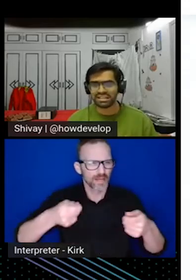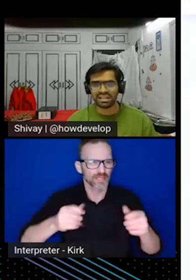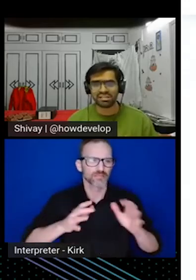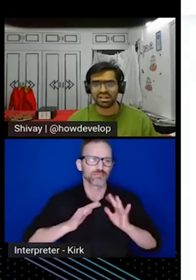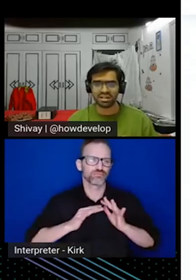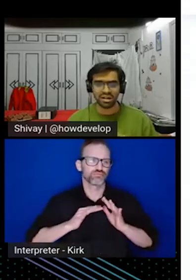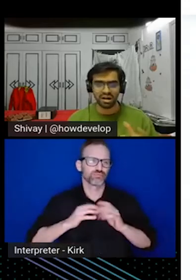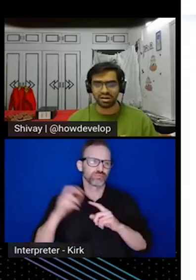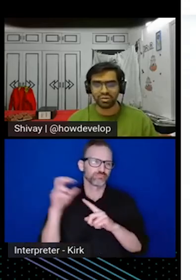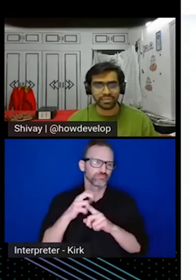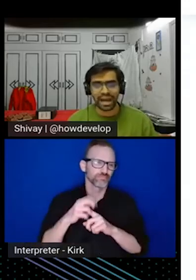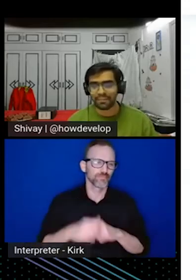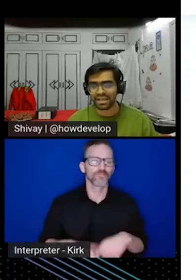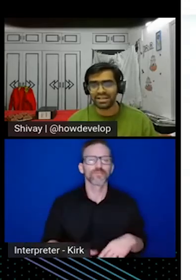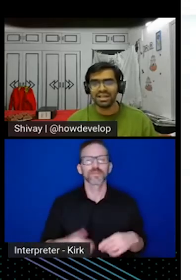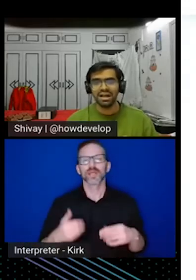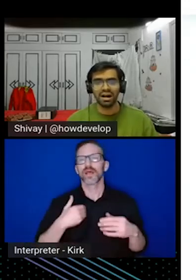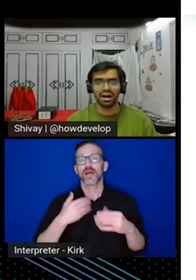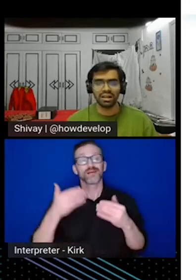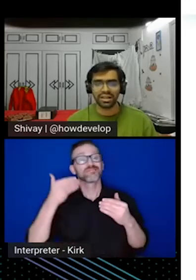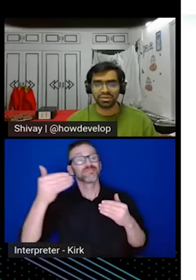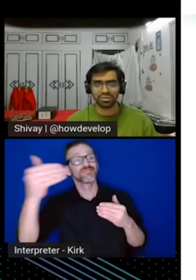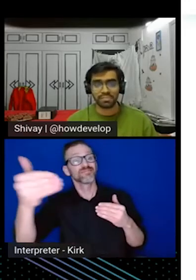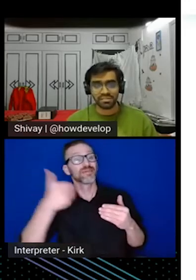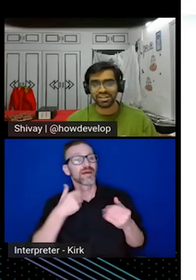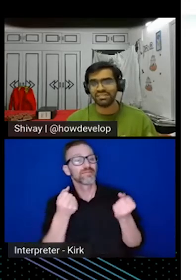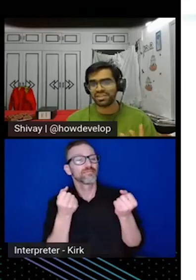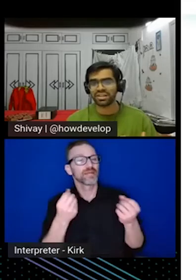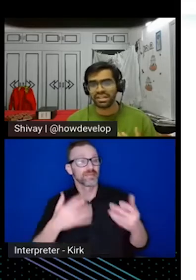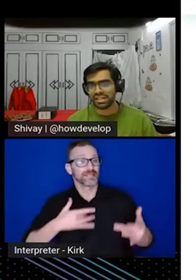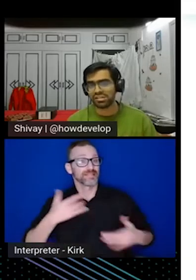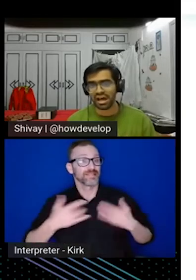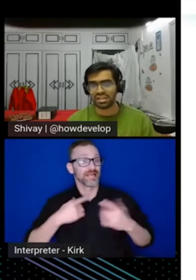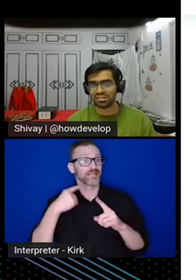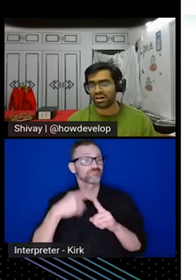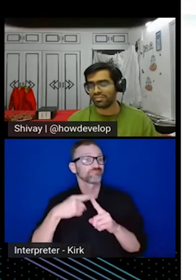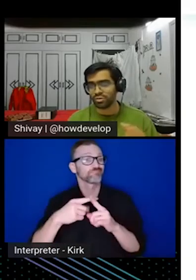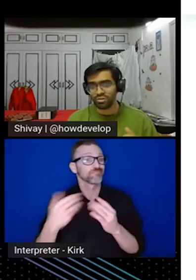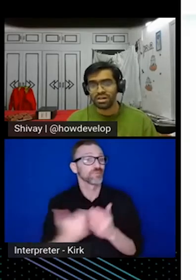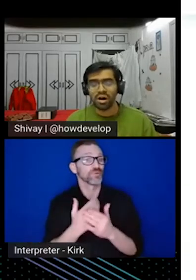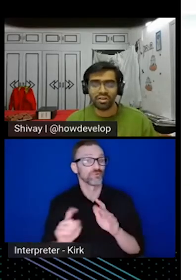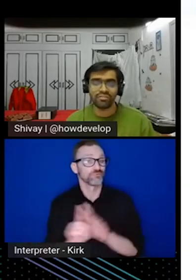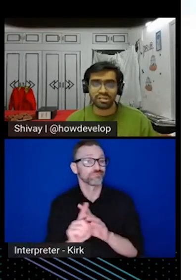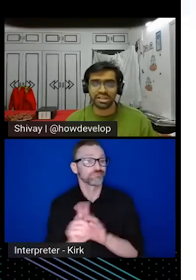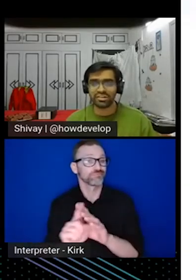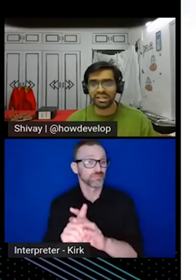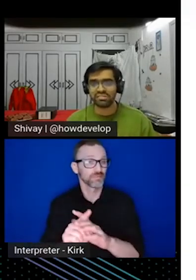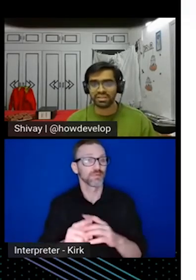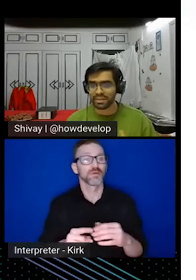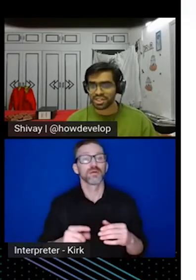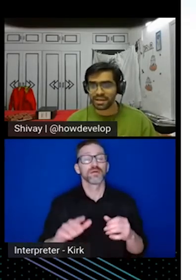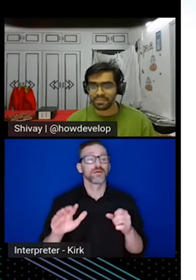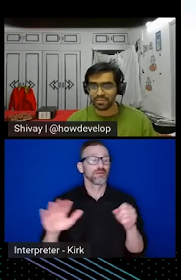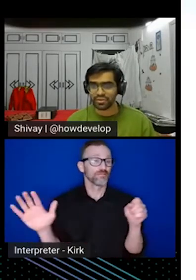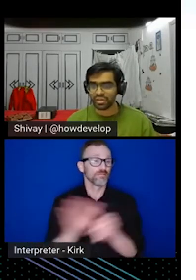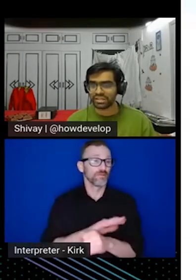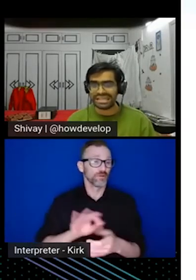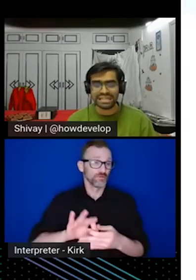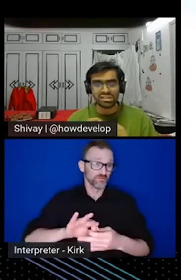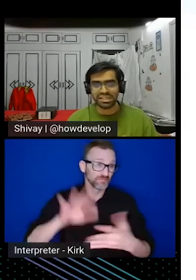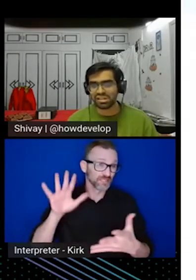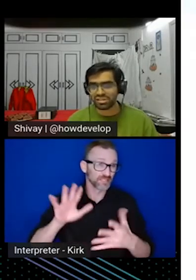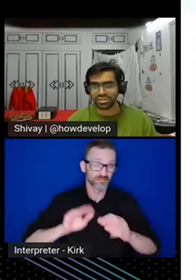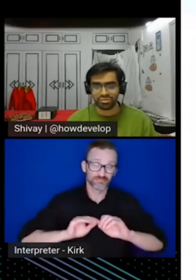different exciting things that are going to be happening, specifically with the release. As we go on a full scale release with the mesh map, you